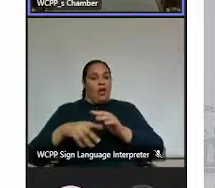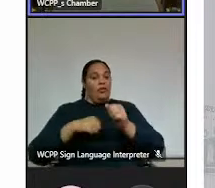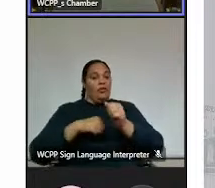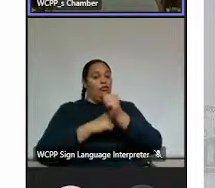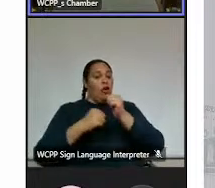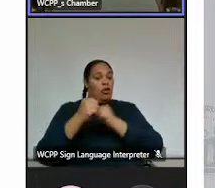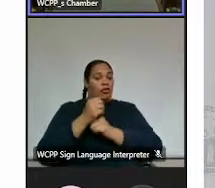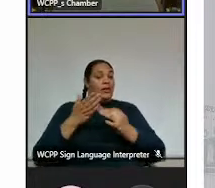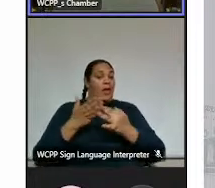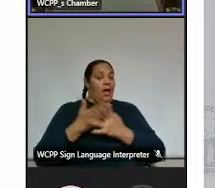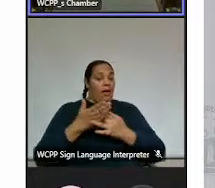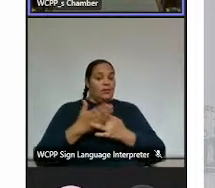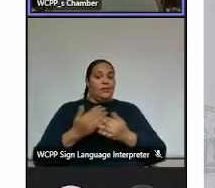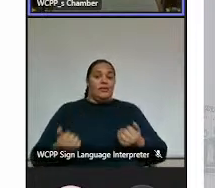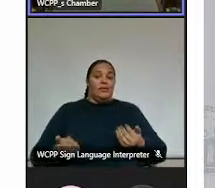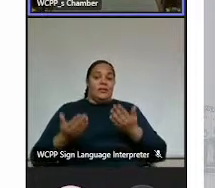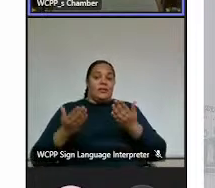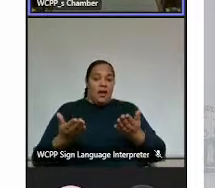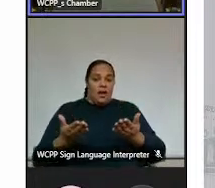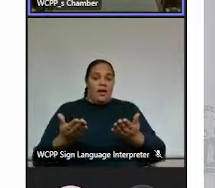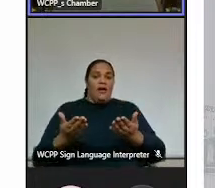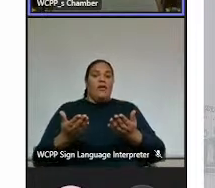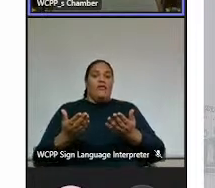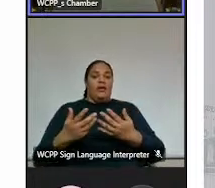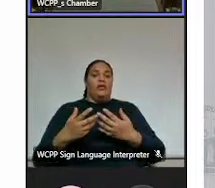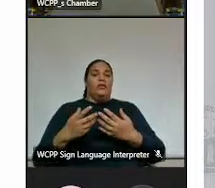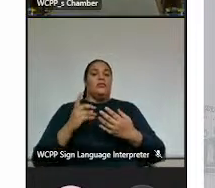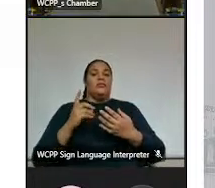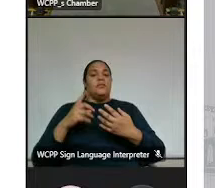structures, accesses, and services to be installed.